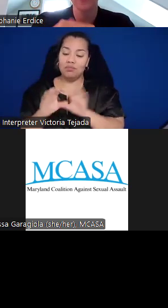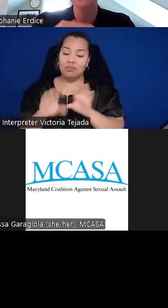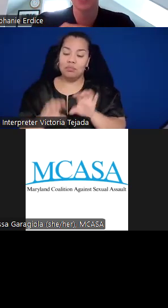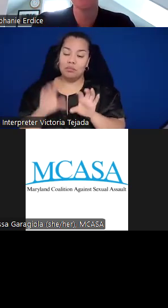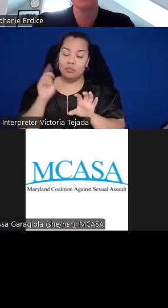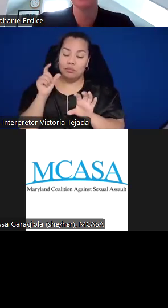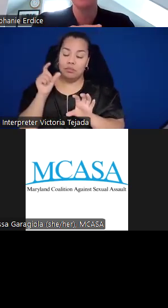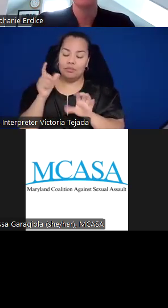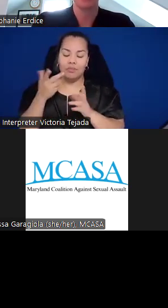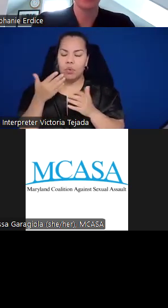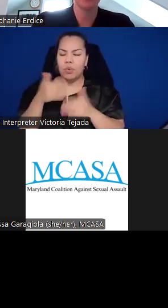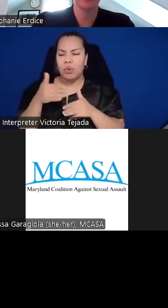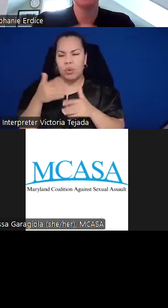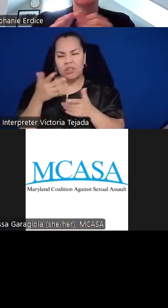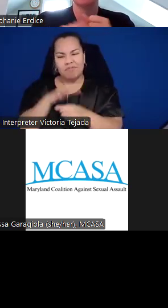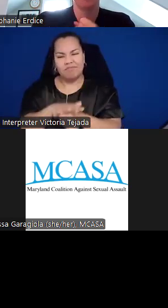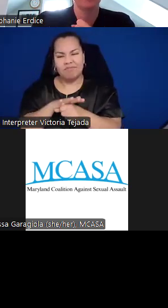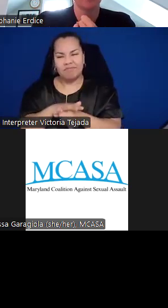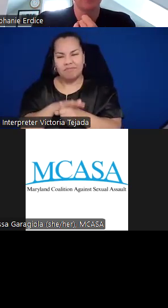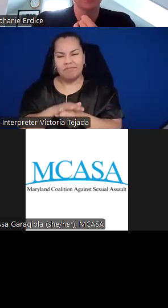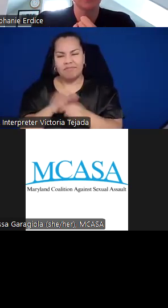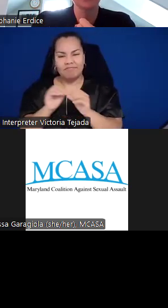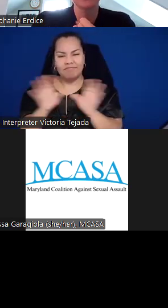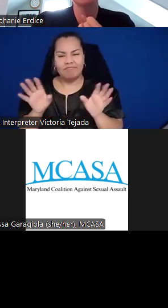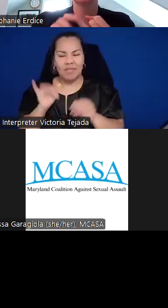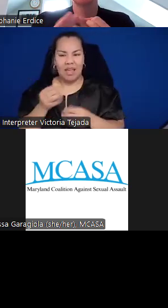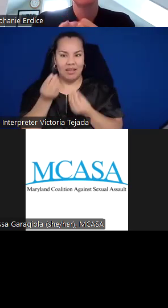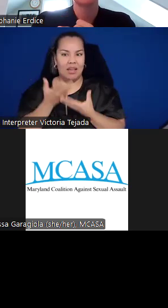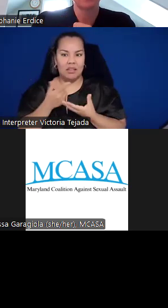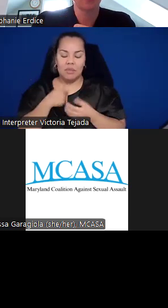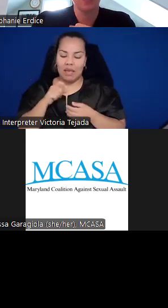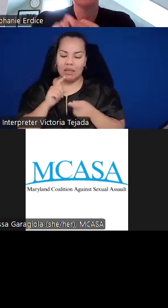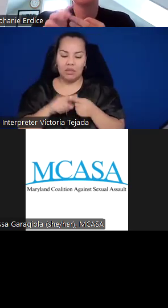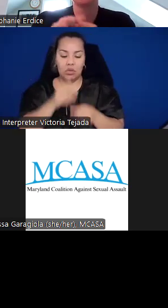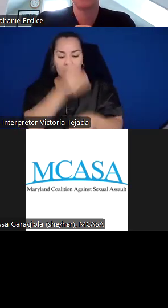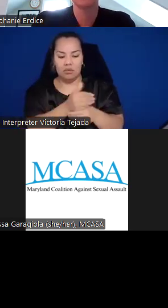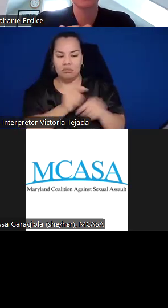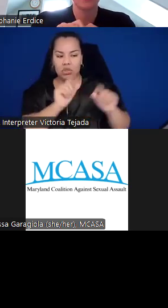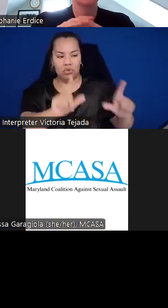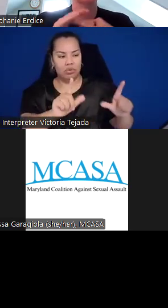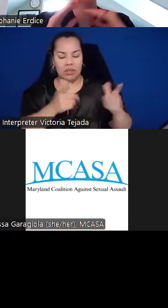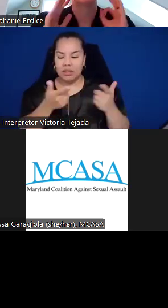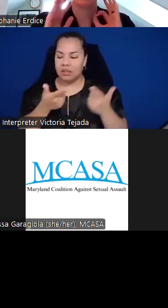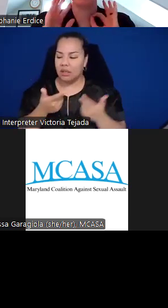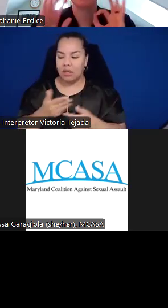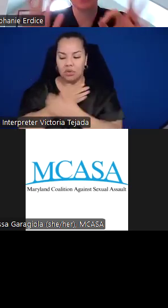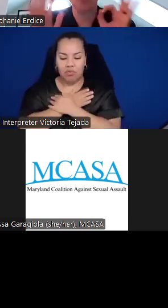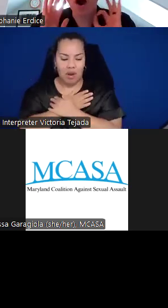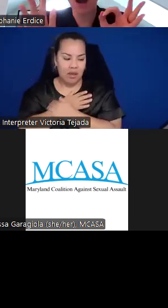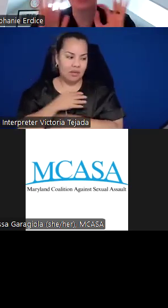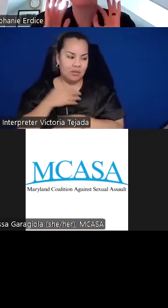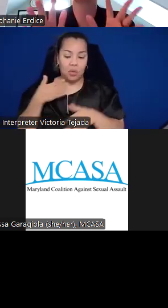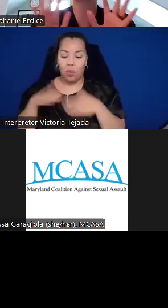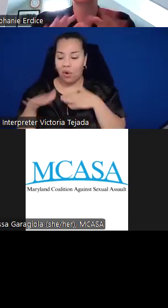twitching. So if that's happening, I know I need to step away from some screens, take a rest, go outside,